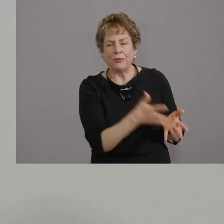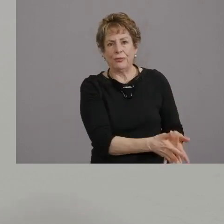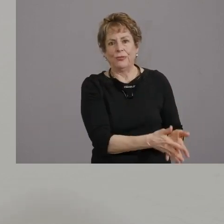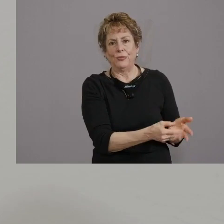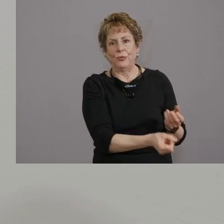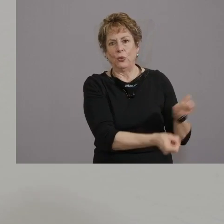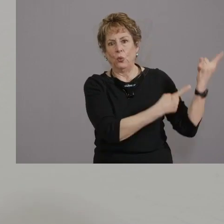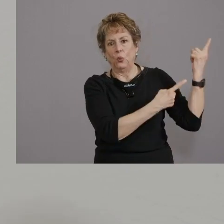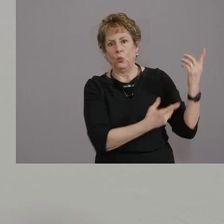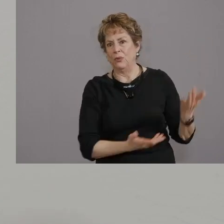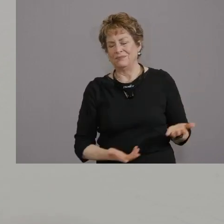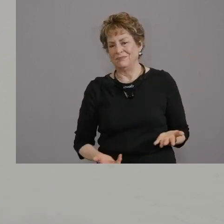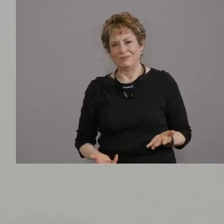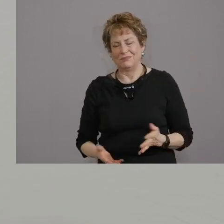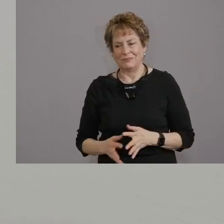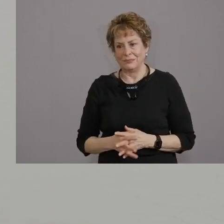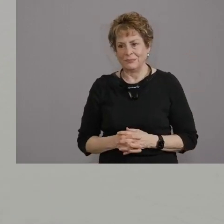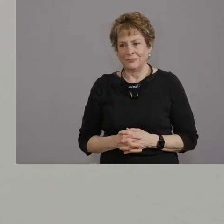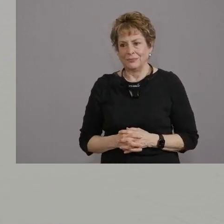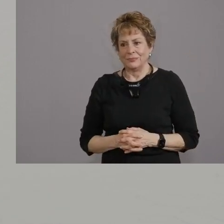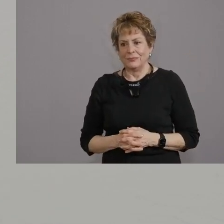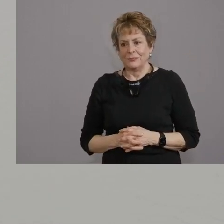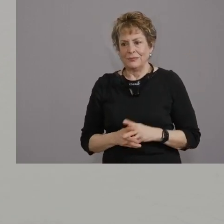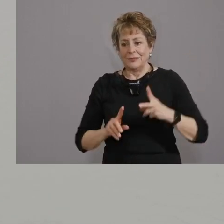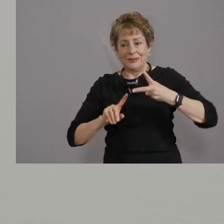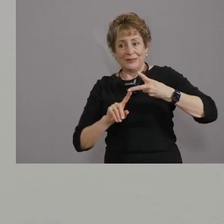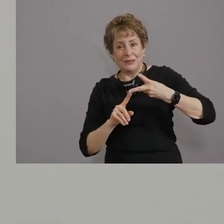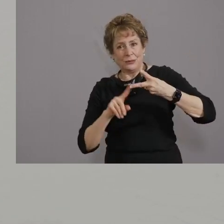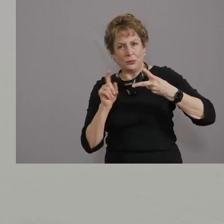So initially, we didn't know